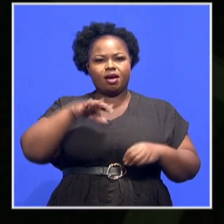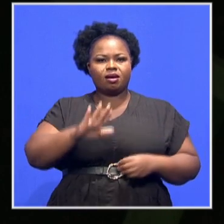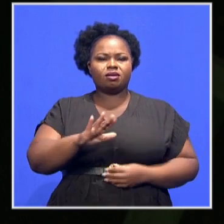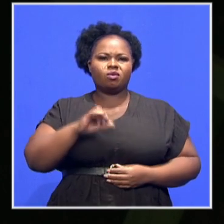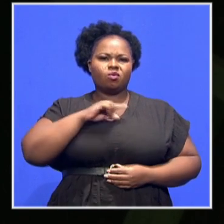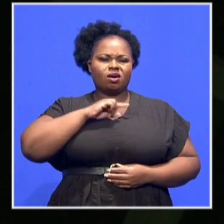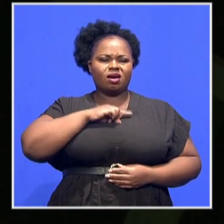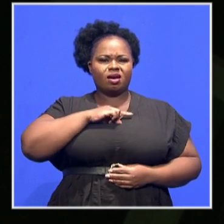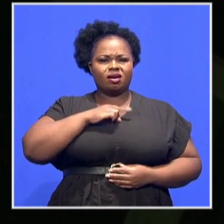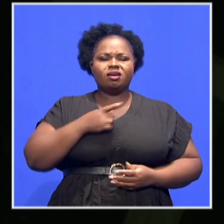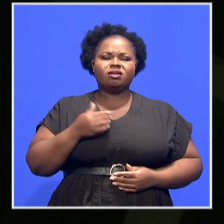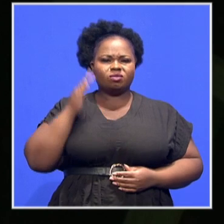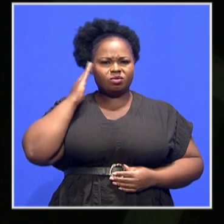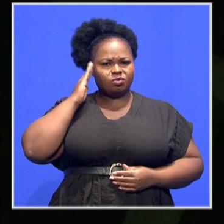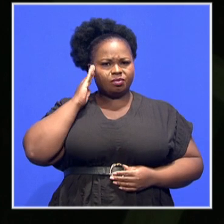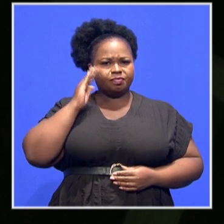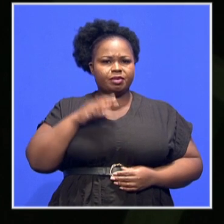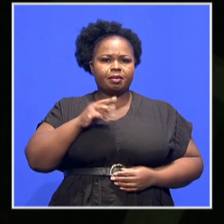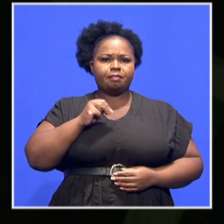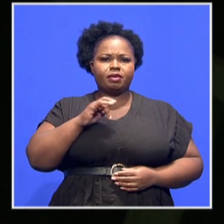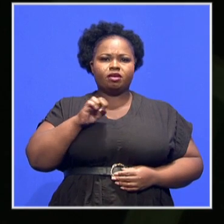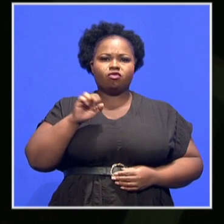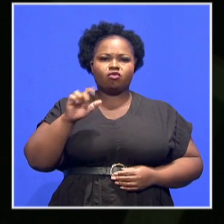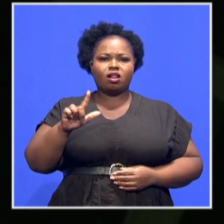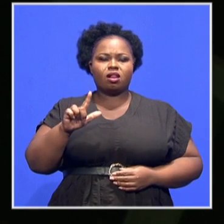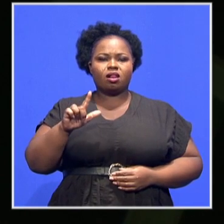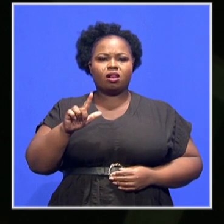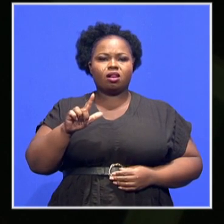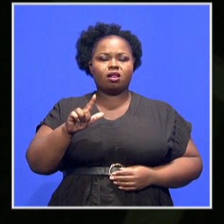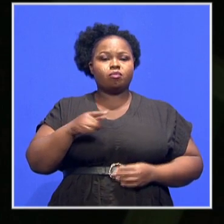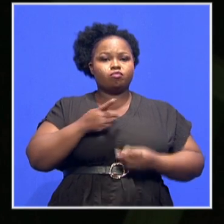production contracted by 9%